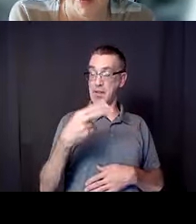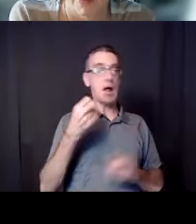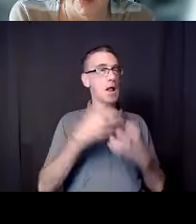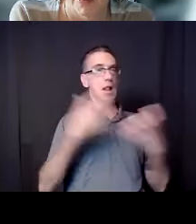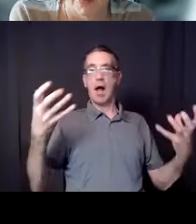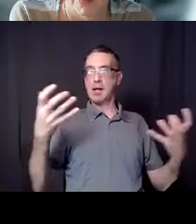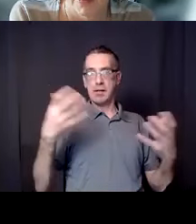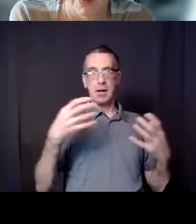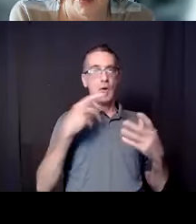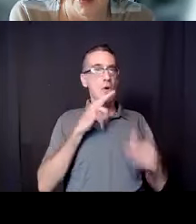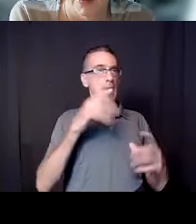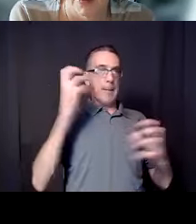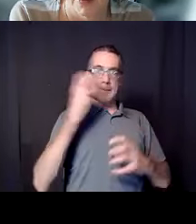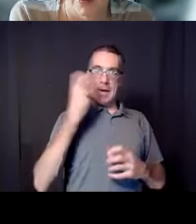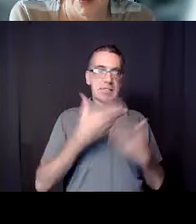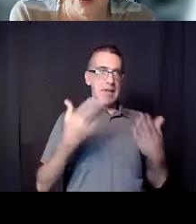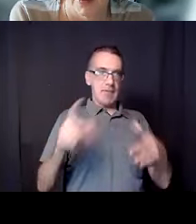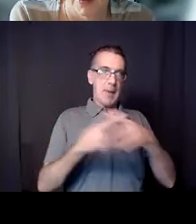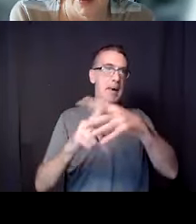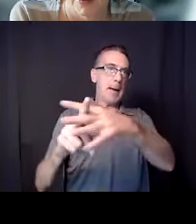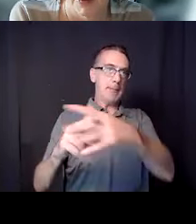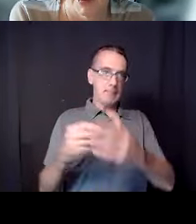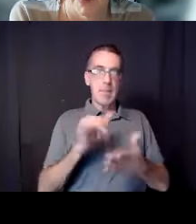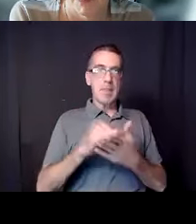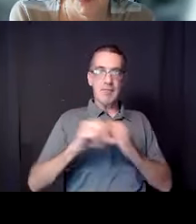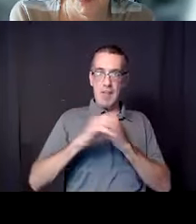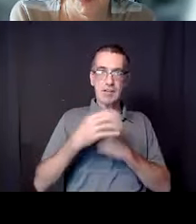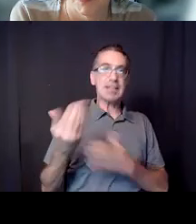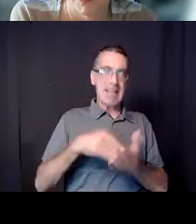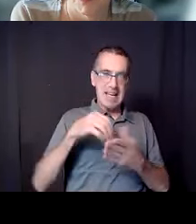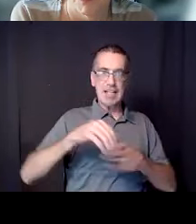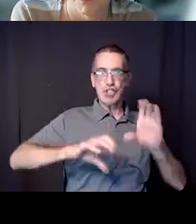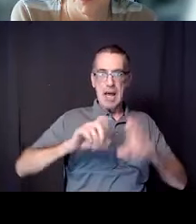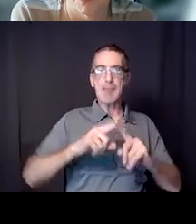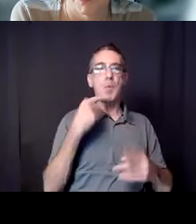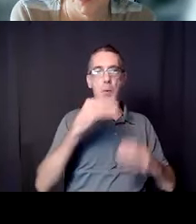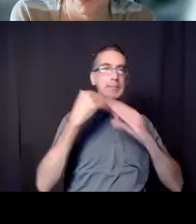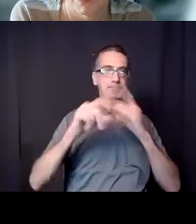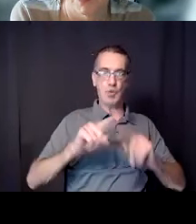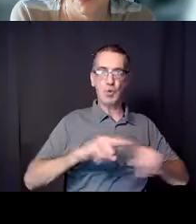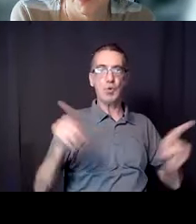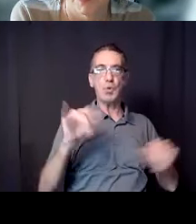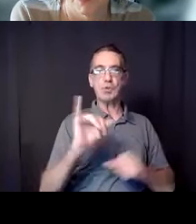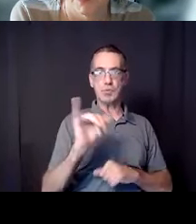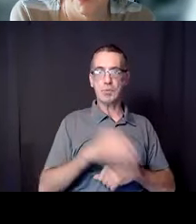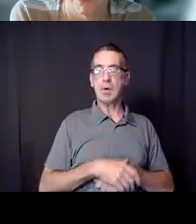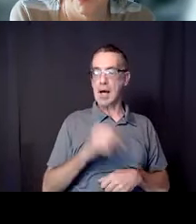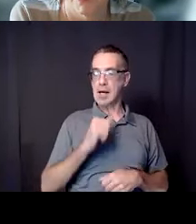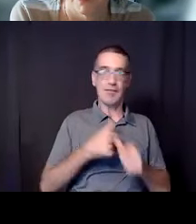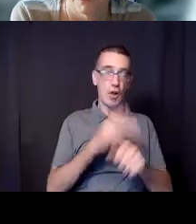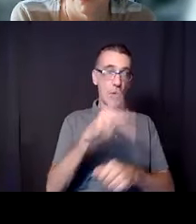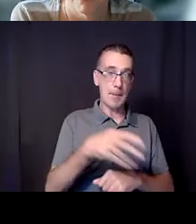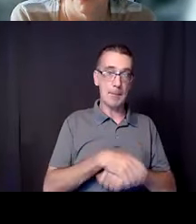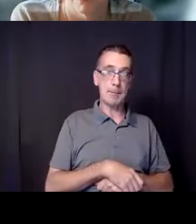of really amazing stuff coming up. The flyers are again in the chat, but we will email those to you as well as a